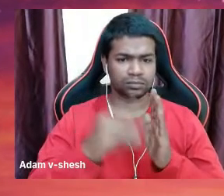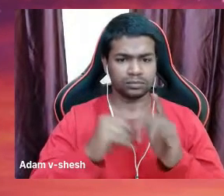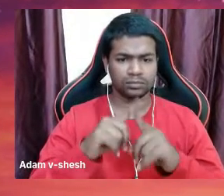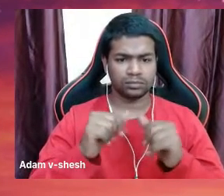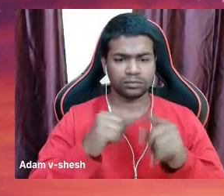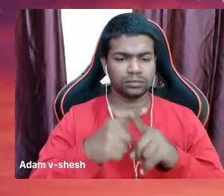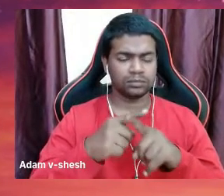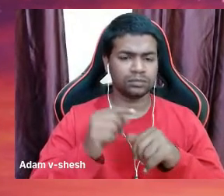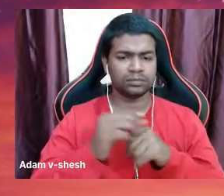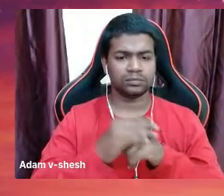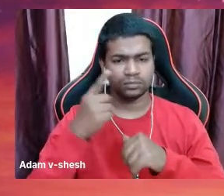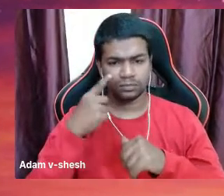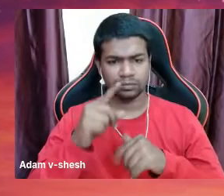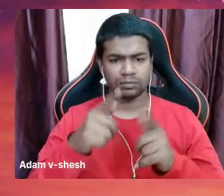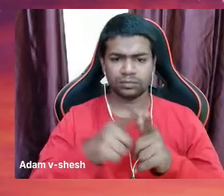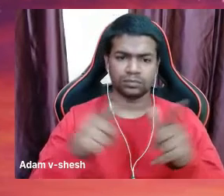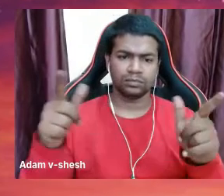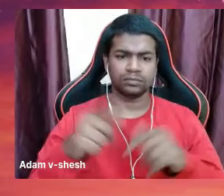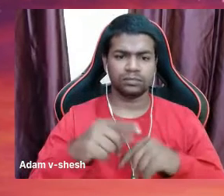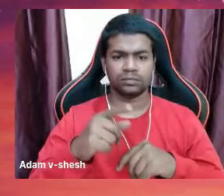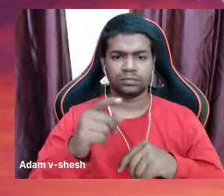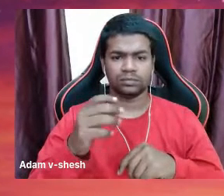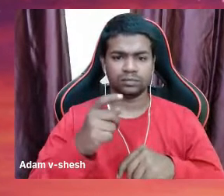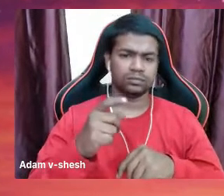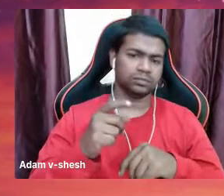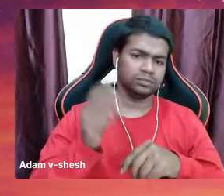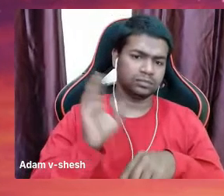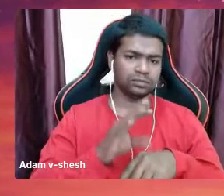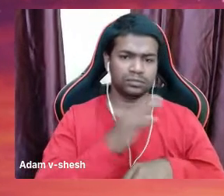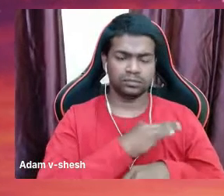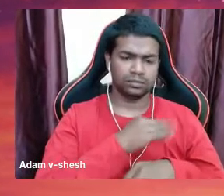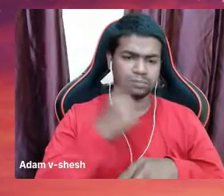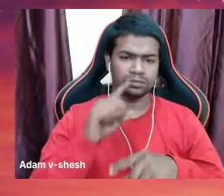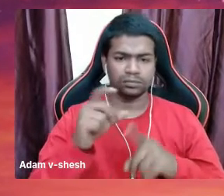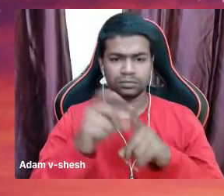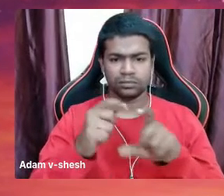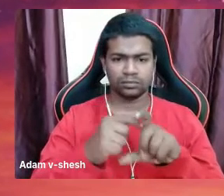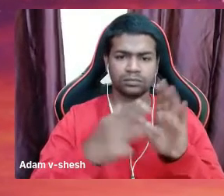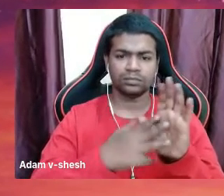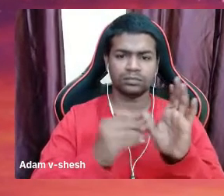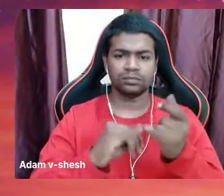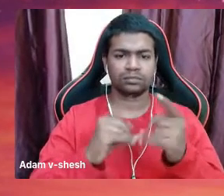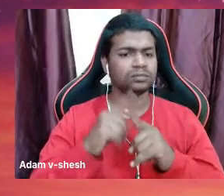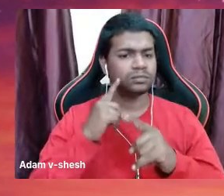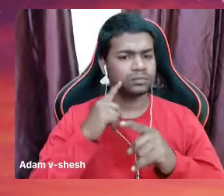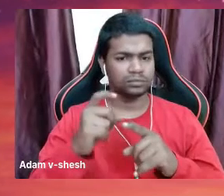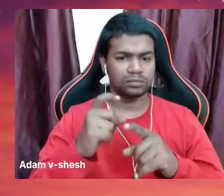taxation for long-term capital gains of domestic investors.